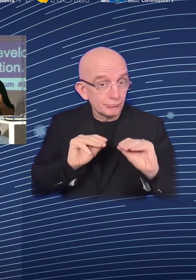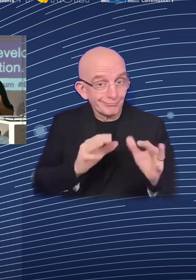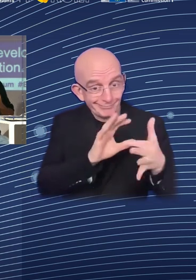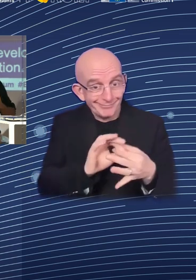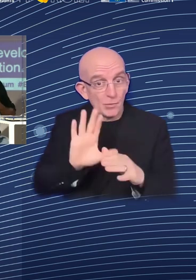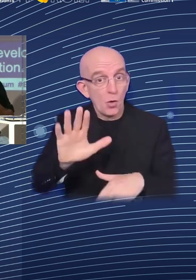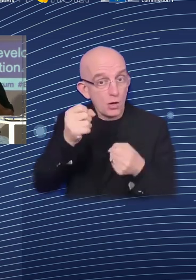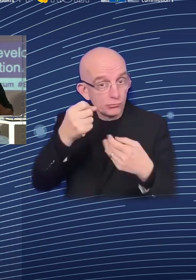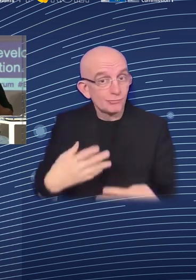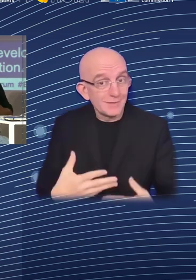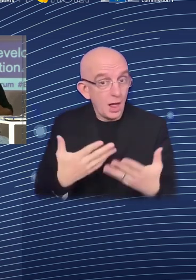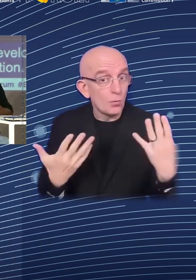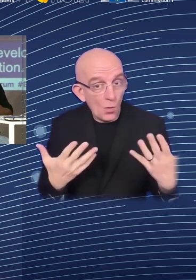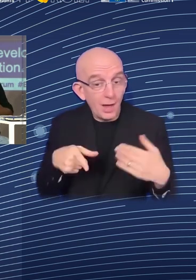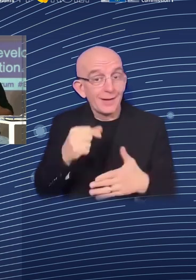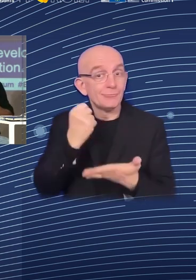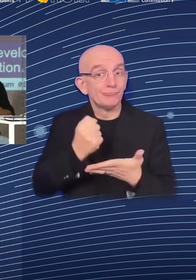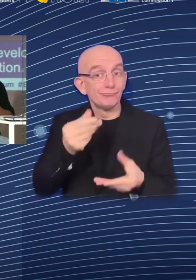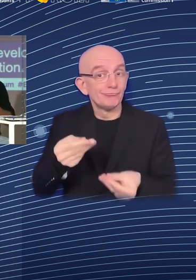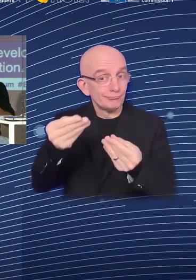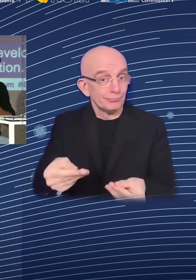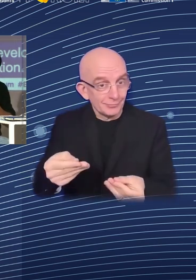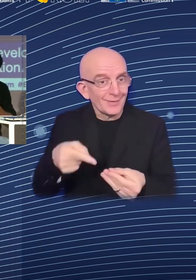as a student, you can have the need